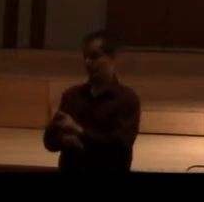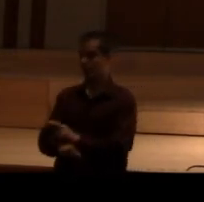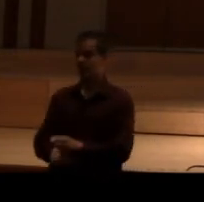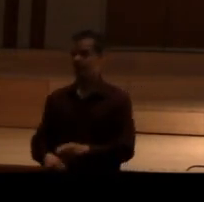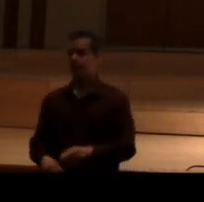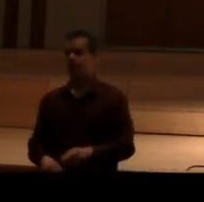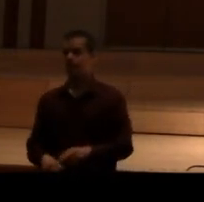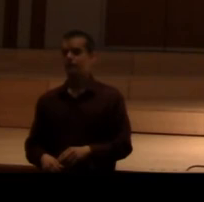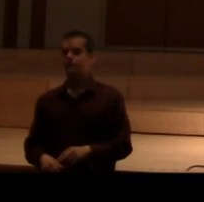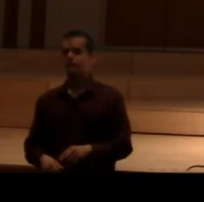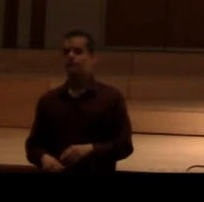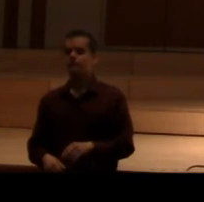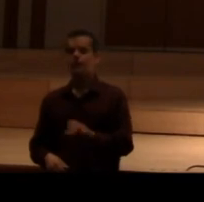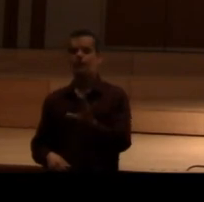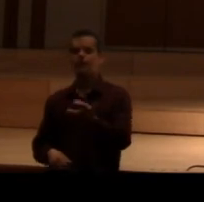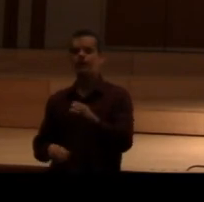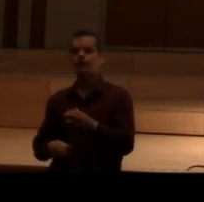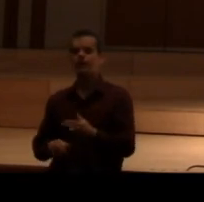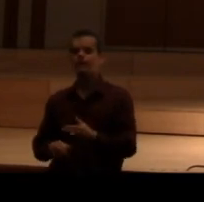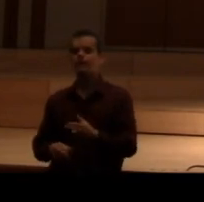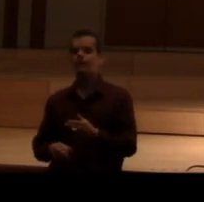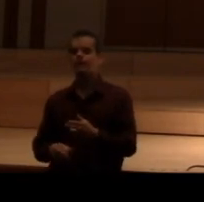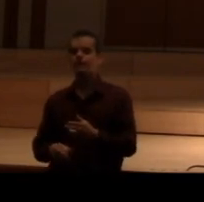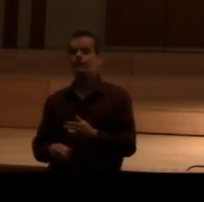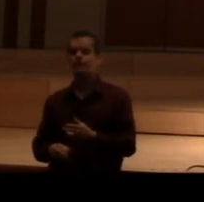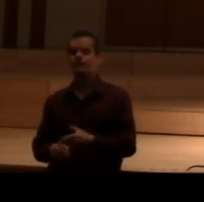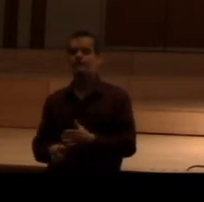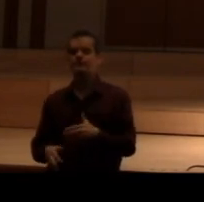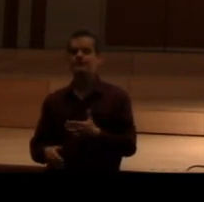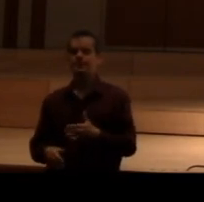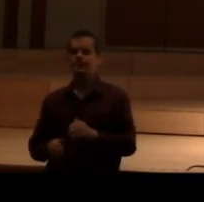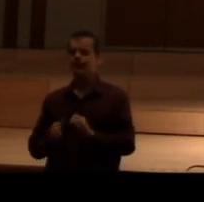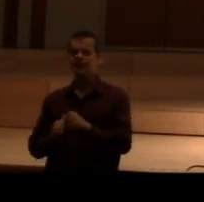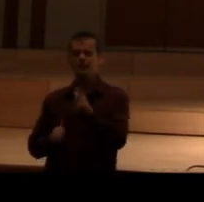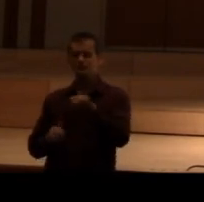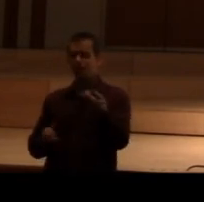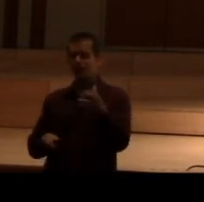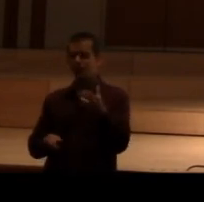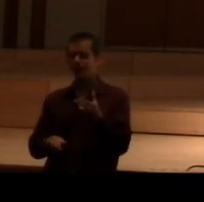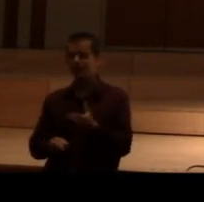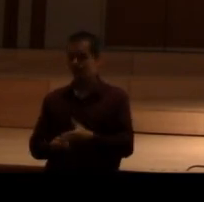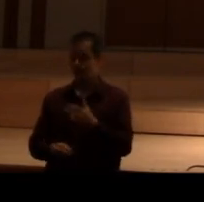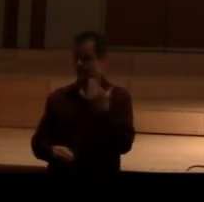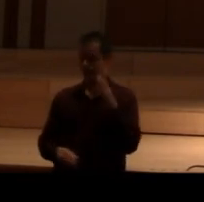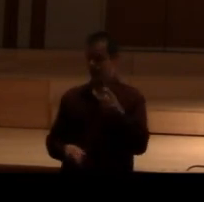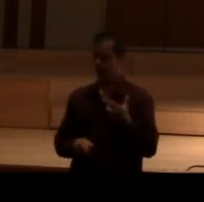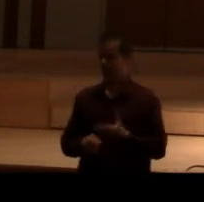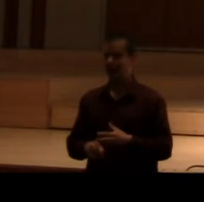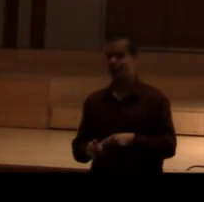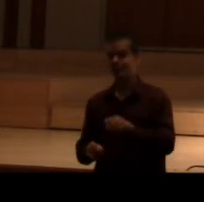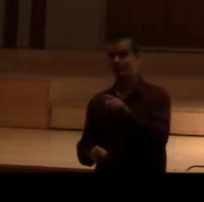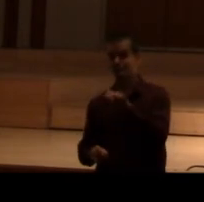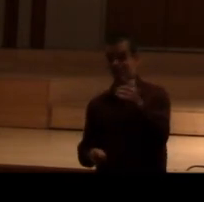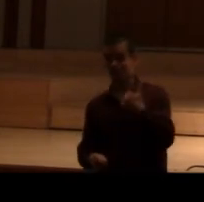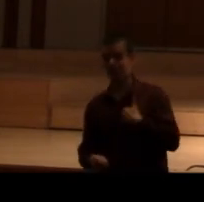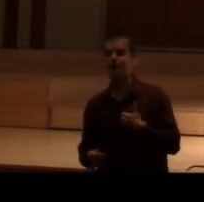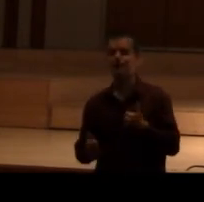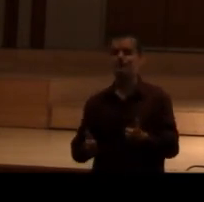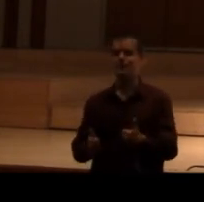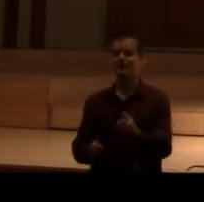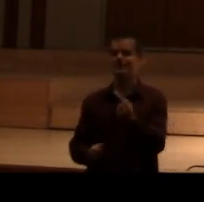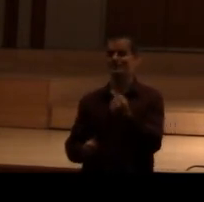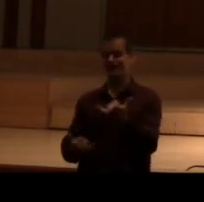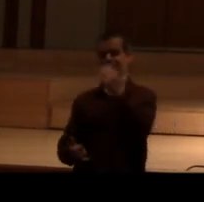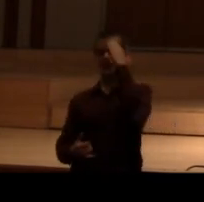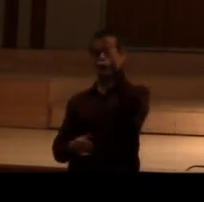how do you spell your name? Like, if you're writing it or something. Of course, you don't actually know their name, you're just giving them a spelling. So, if you've ever